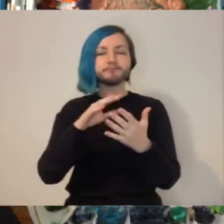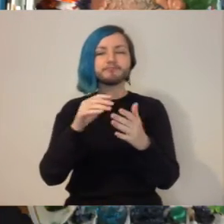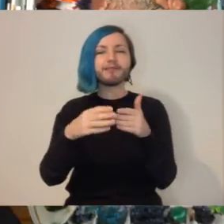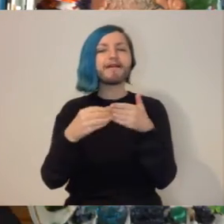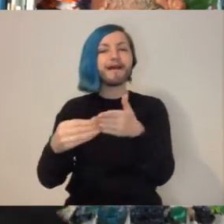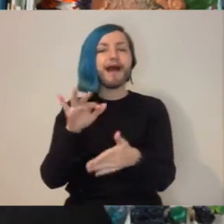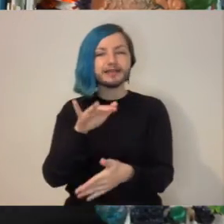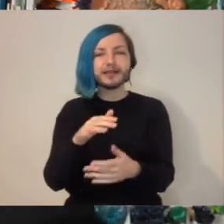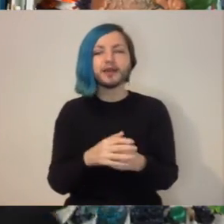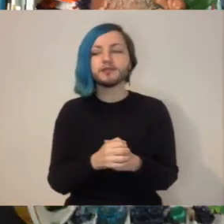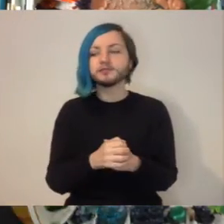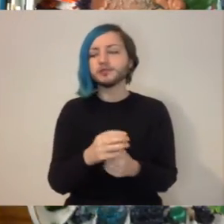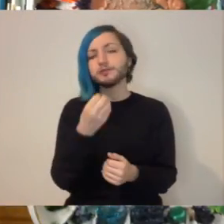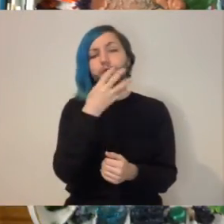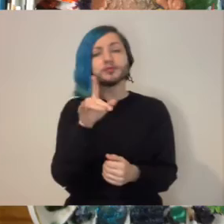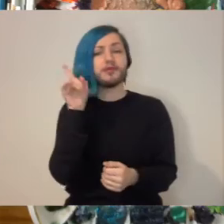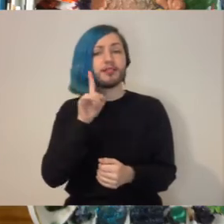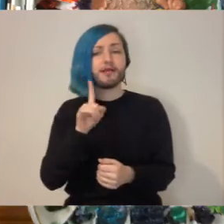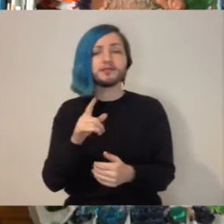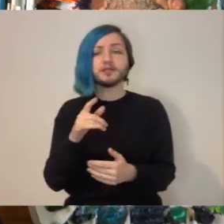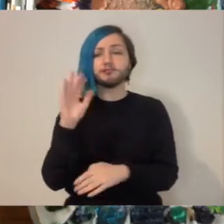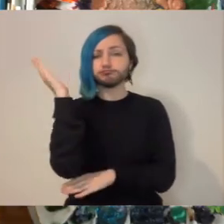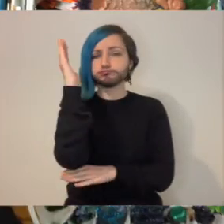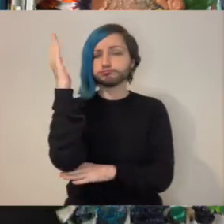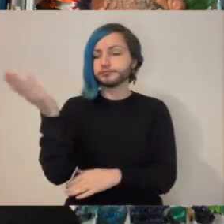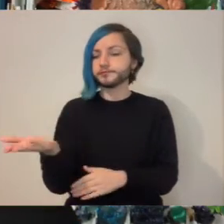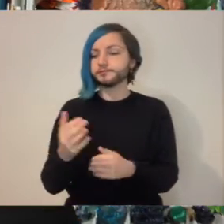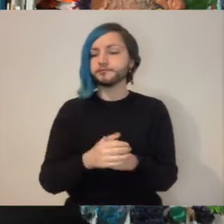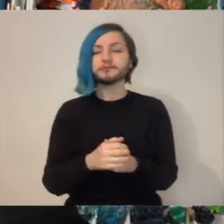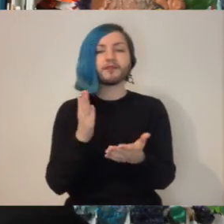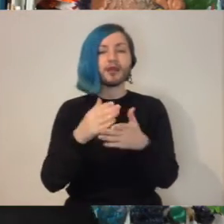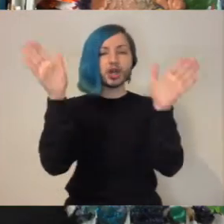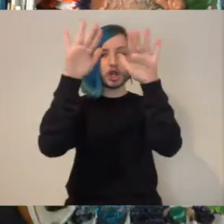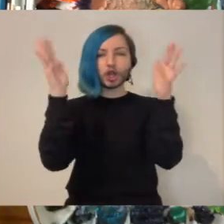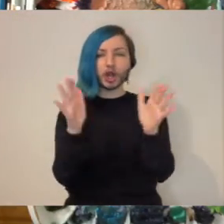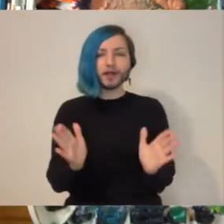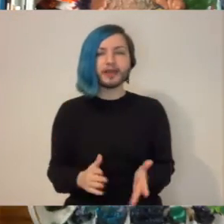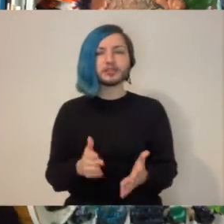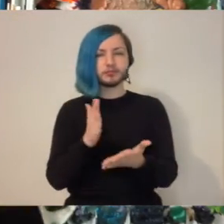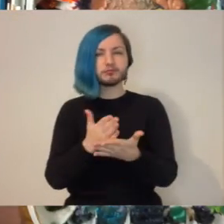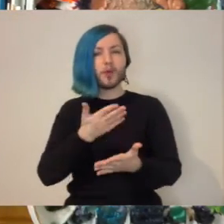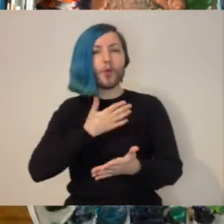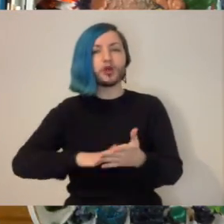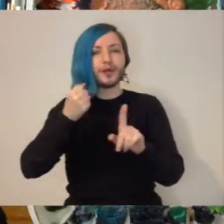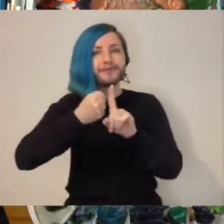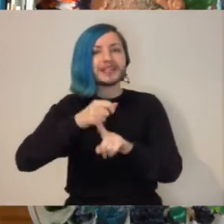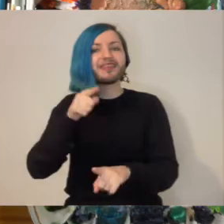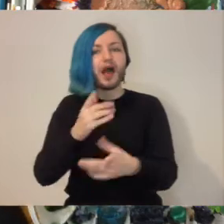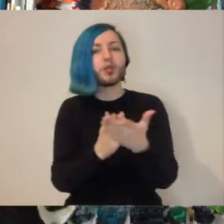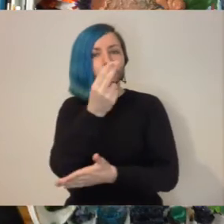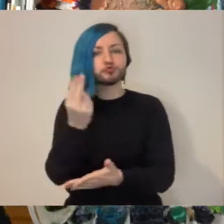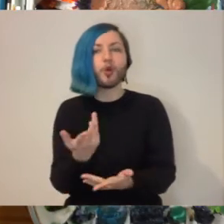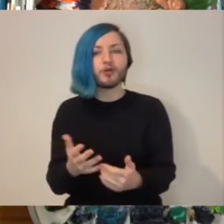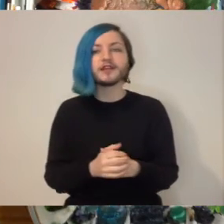here, which is this sort of very beautiful lady, and she's very curvaceous, which is what we want to really kind